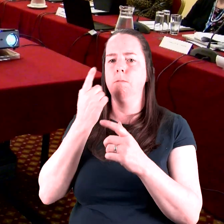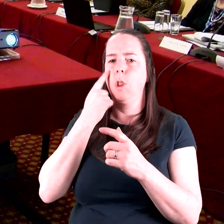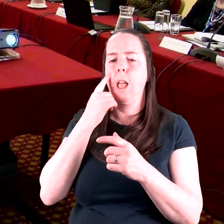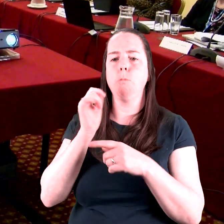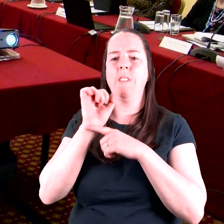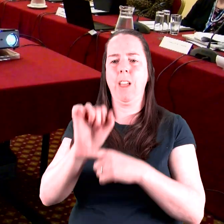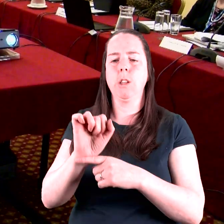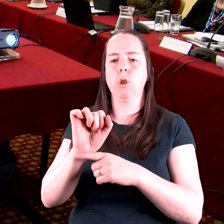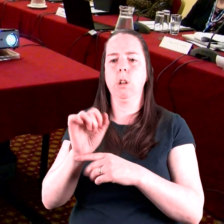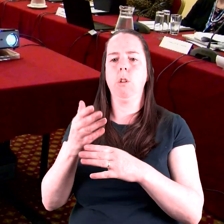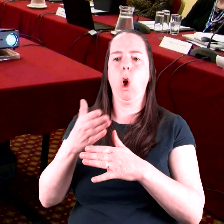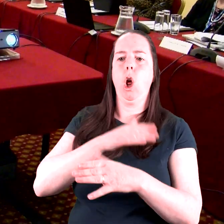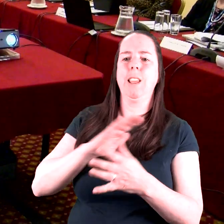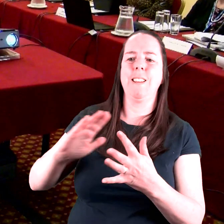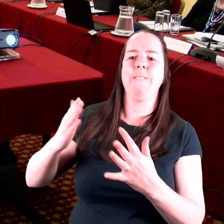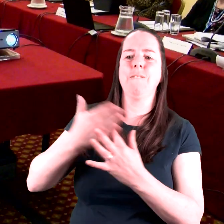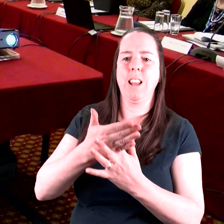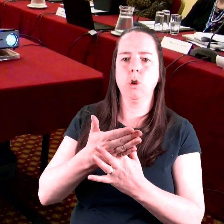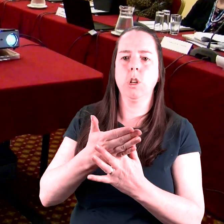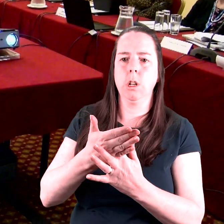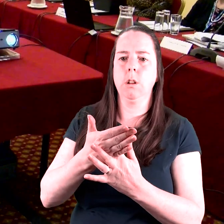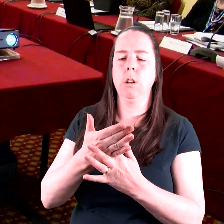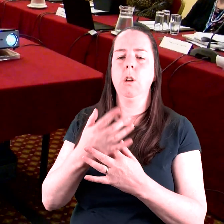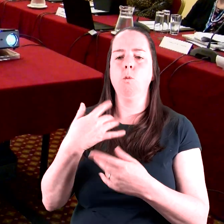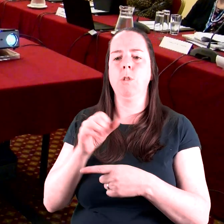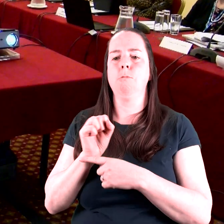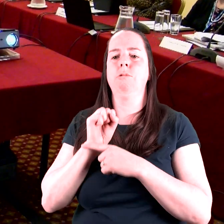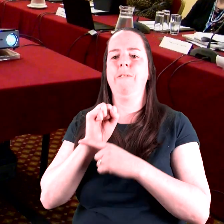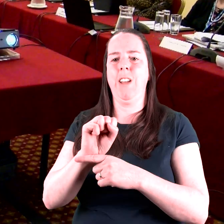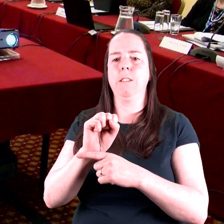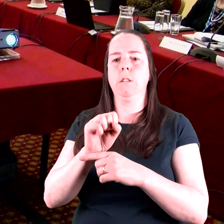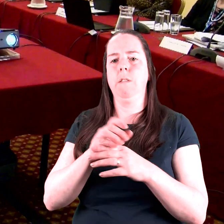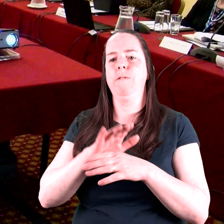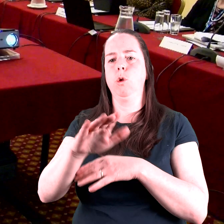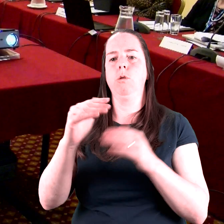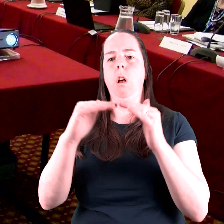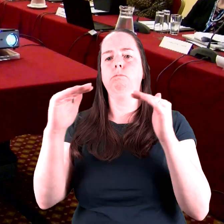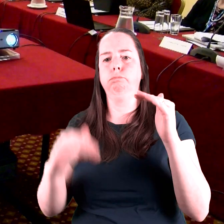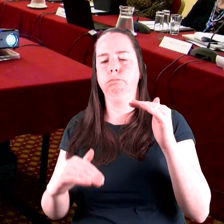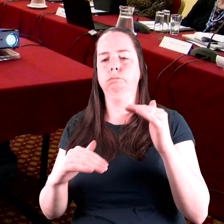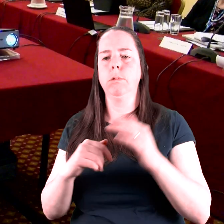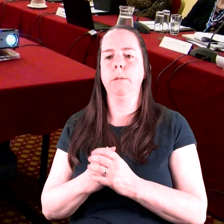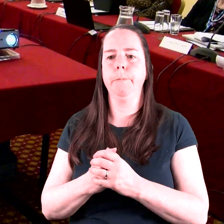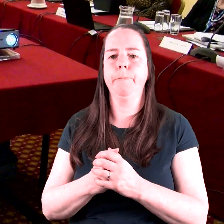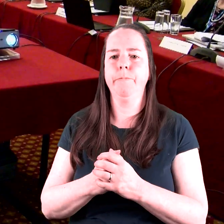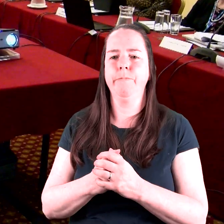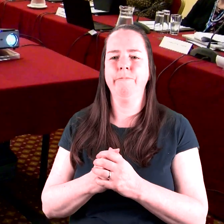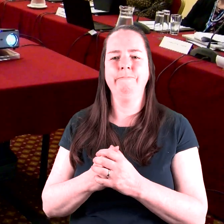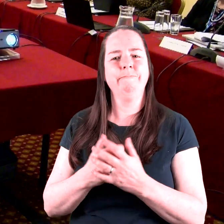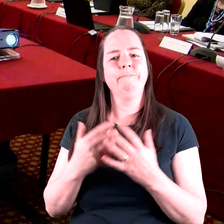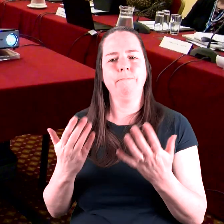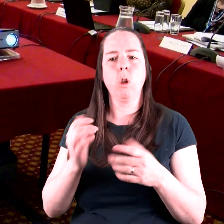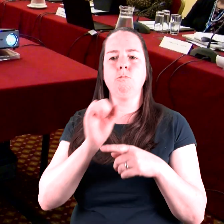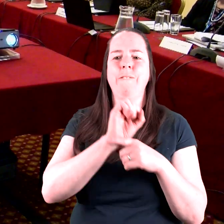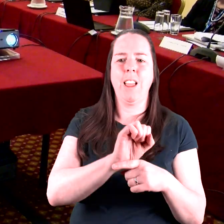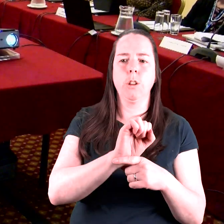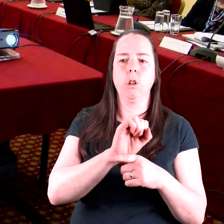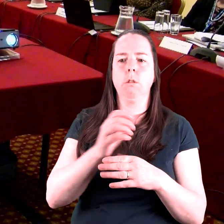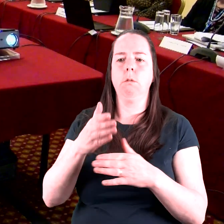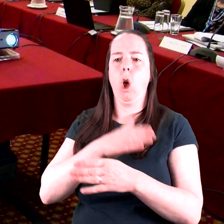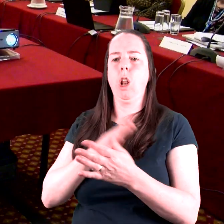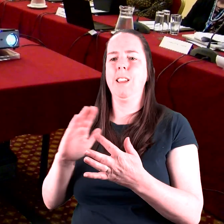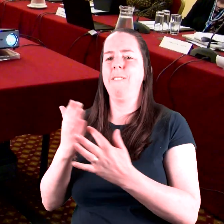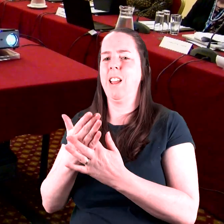at prevention and early intervention, which will prevent the future. But health inequalities is quite different. It's not the